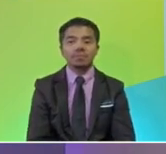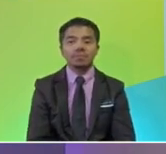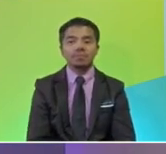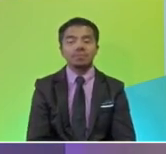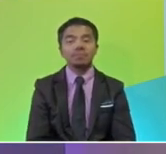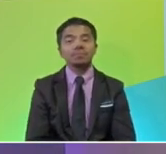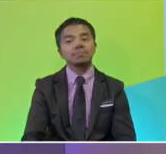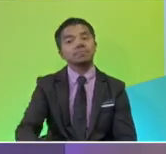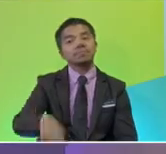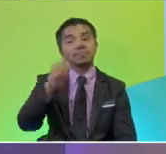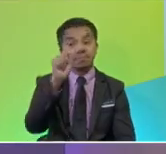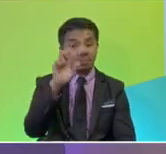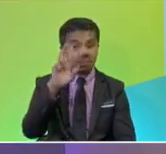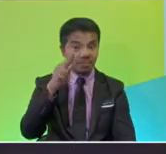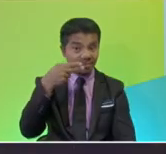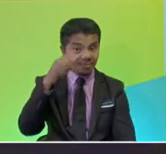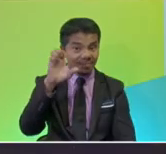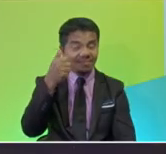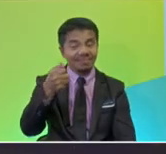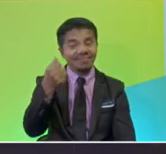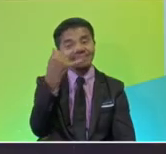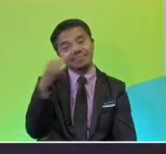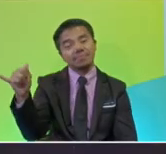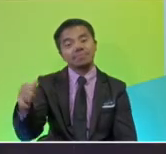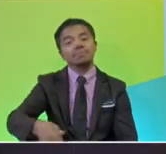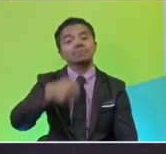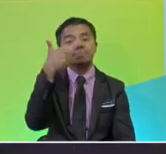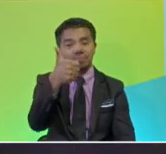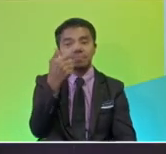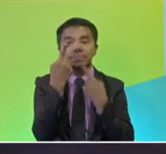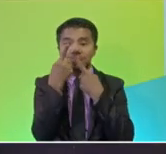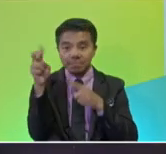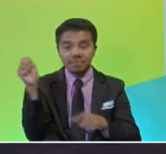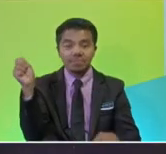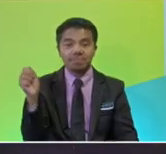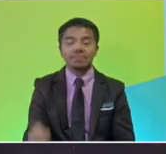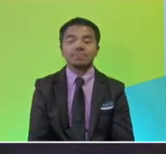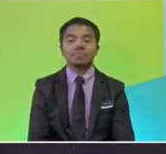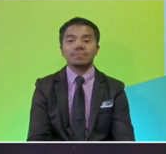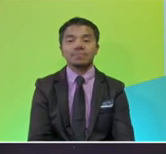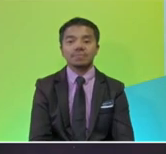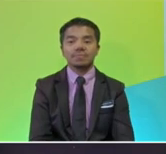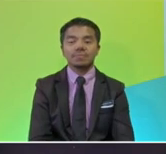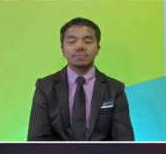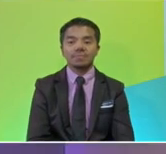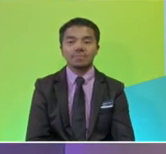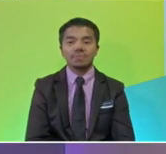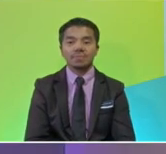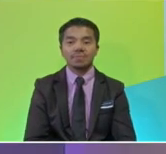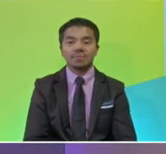is the best answers. Good job, everyone. Okay. All right. Again, before we conclude this session, we can say